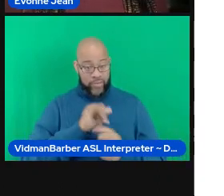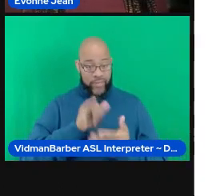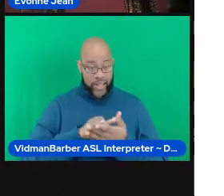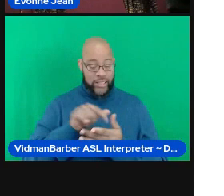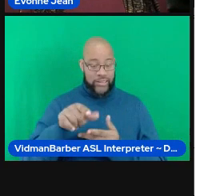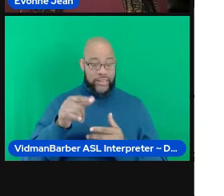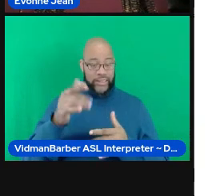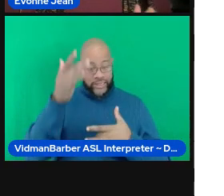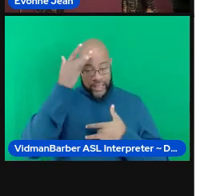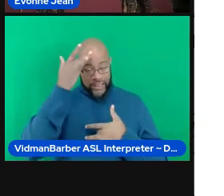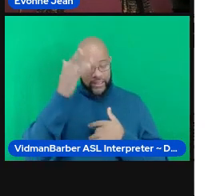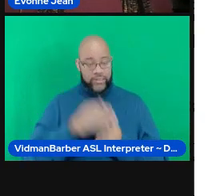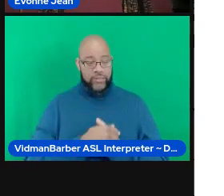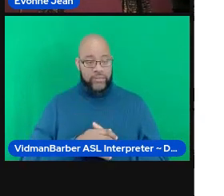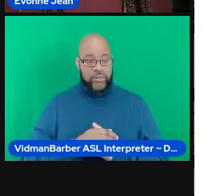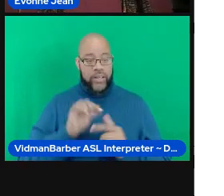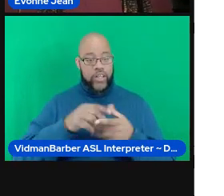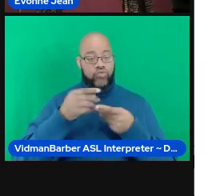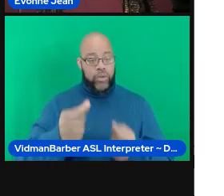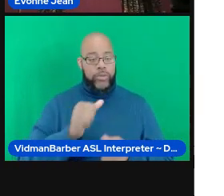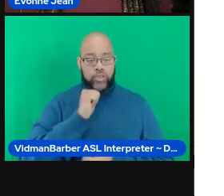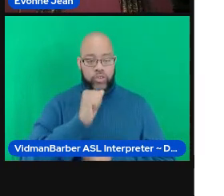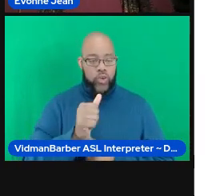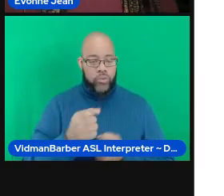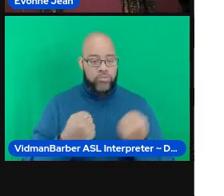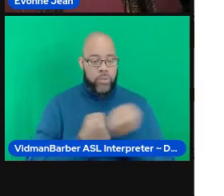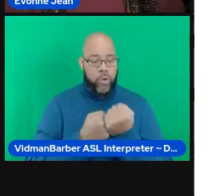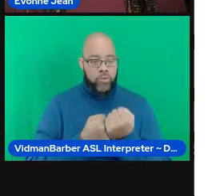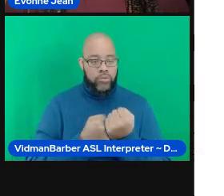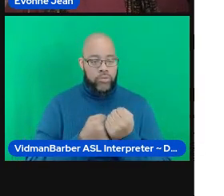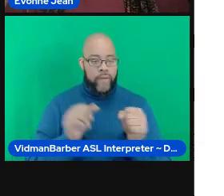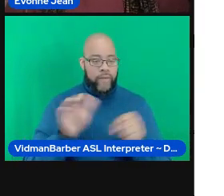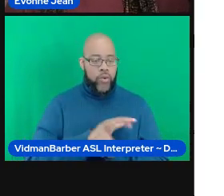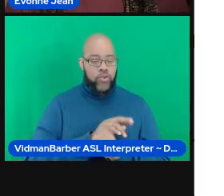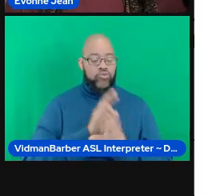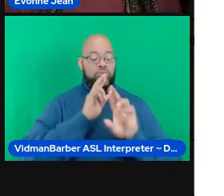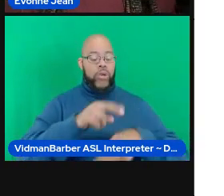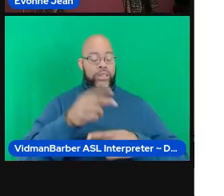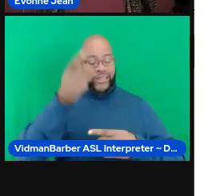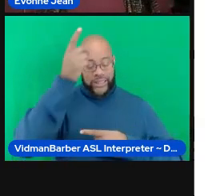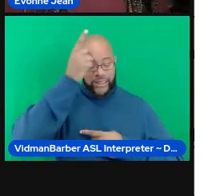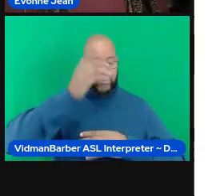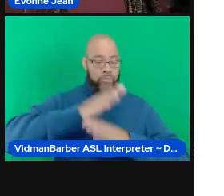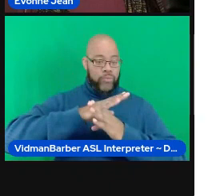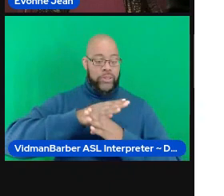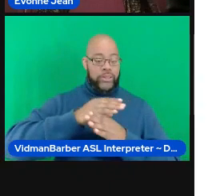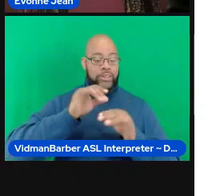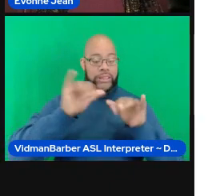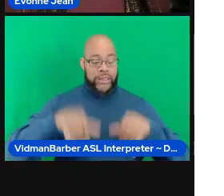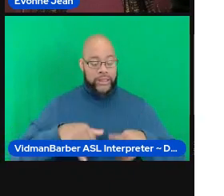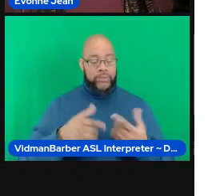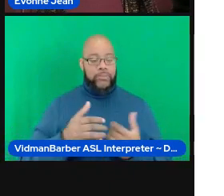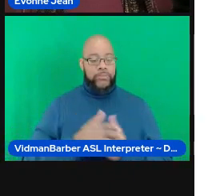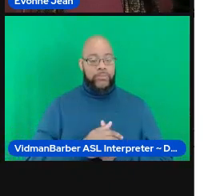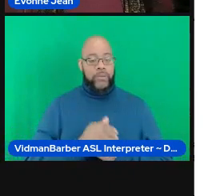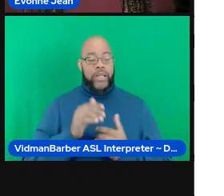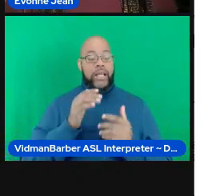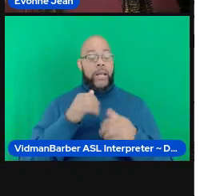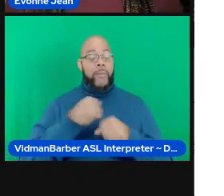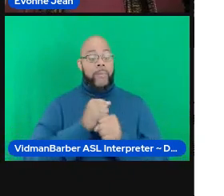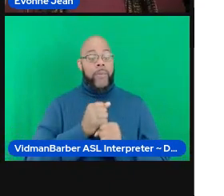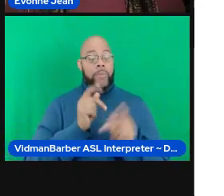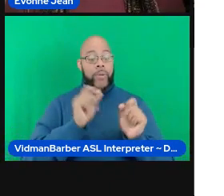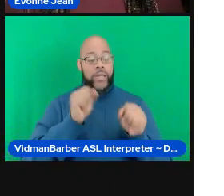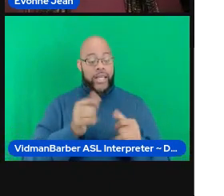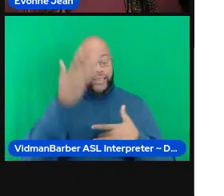infection, these treatments do not promote a robust immune response in people, leaving humans susceptible to